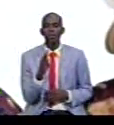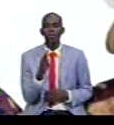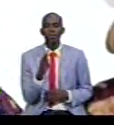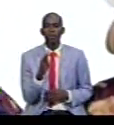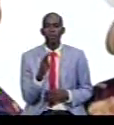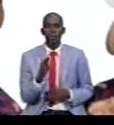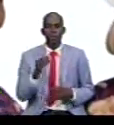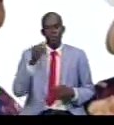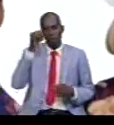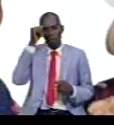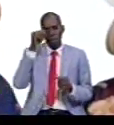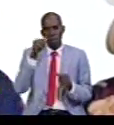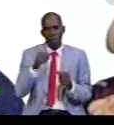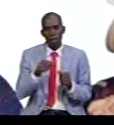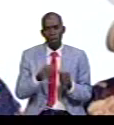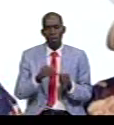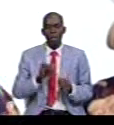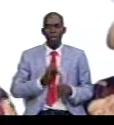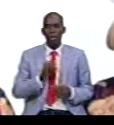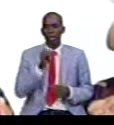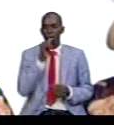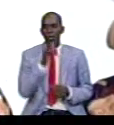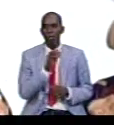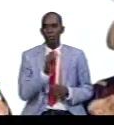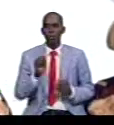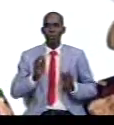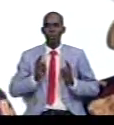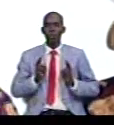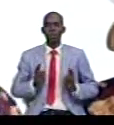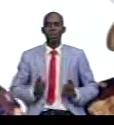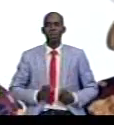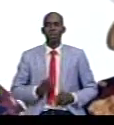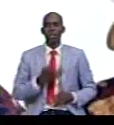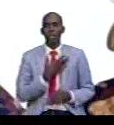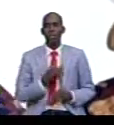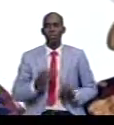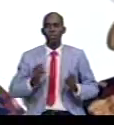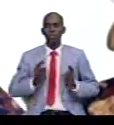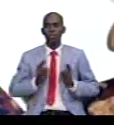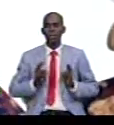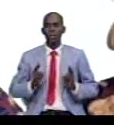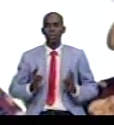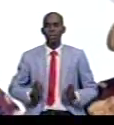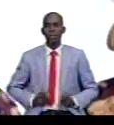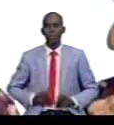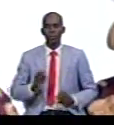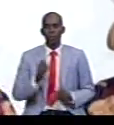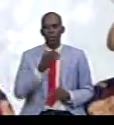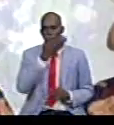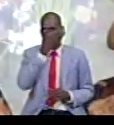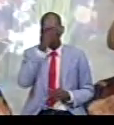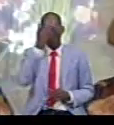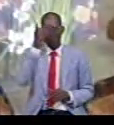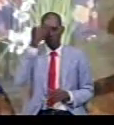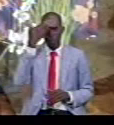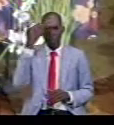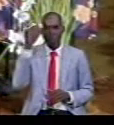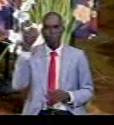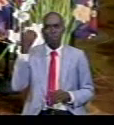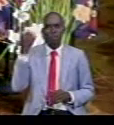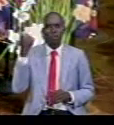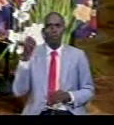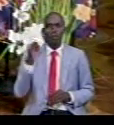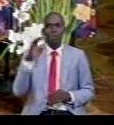been. Remember, I'm human and humans forget.